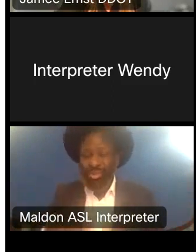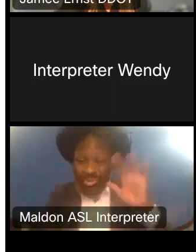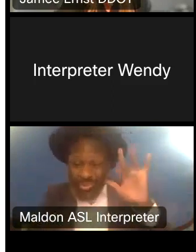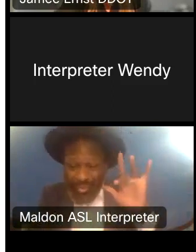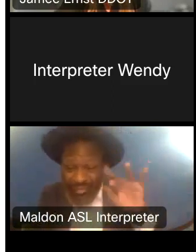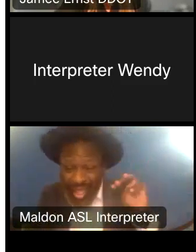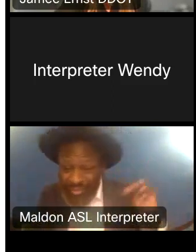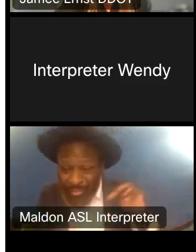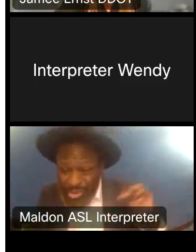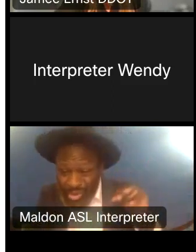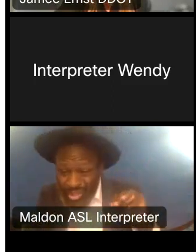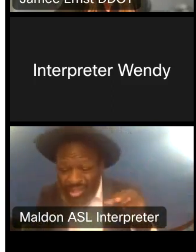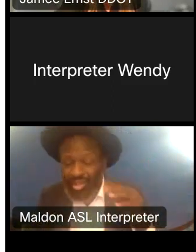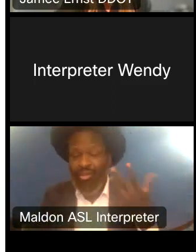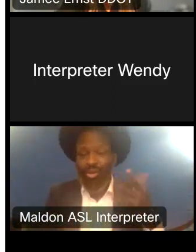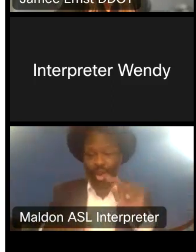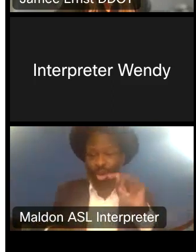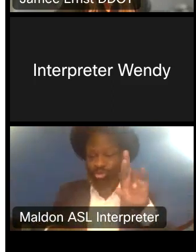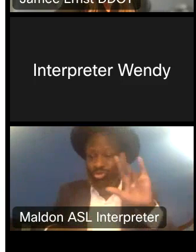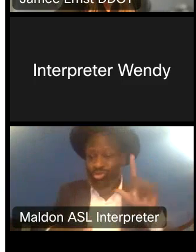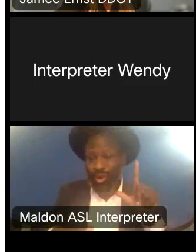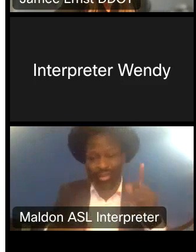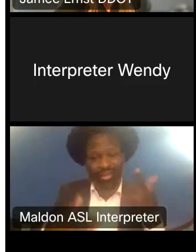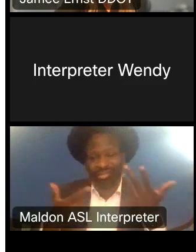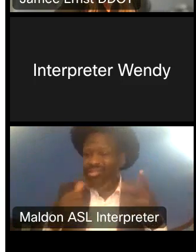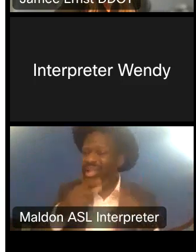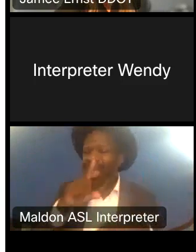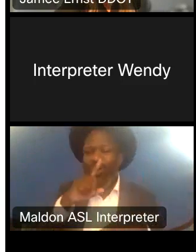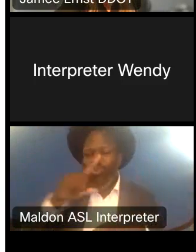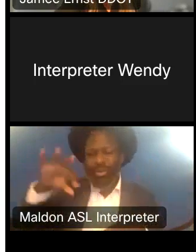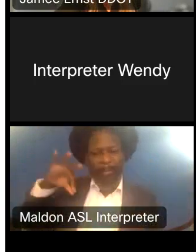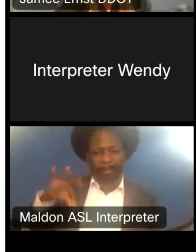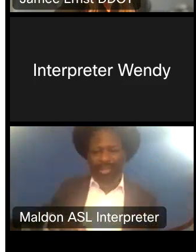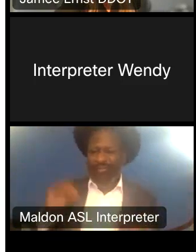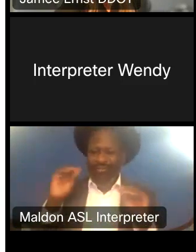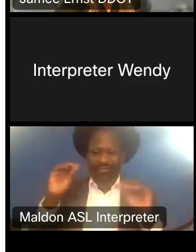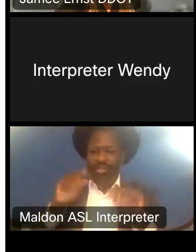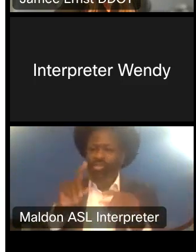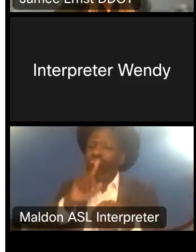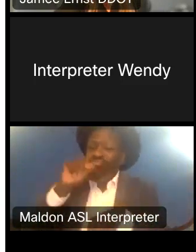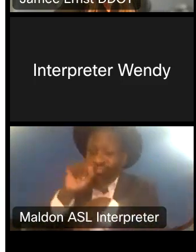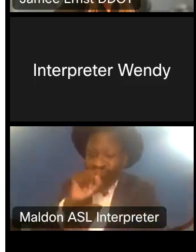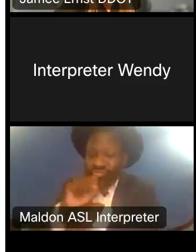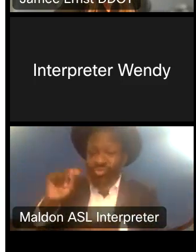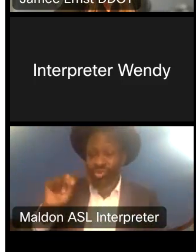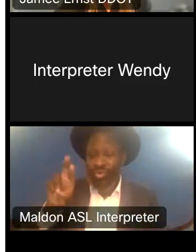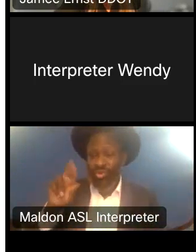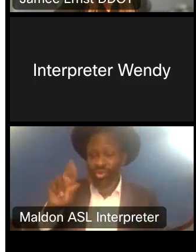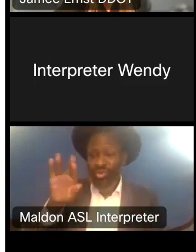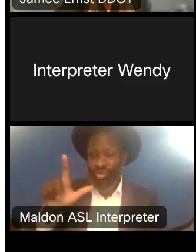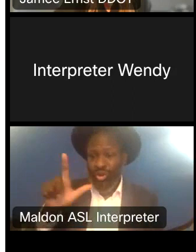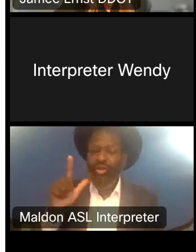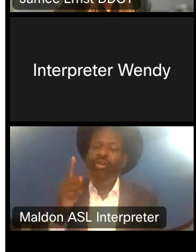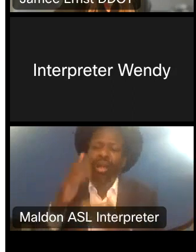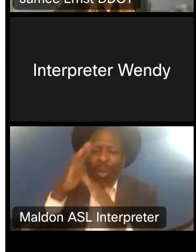on a trail project that isn't really delivering any of the real benefits of a trail. So I hope you keep those comments